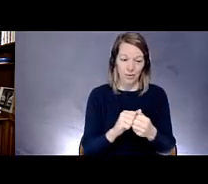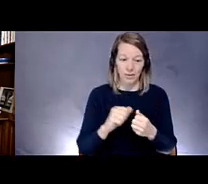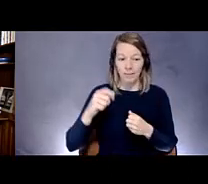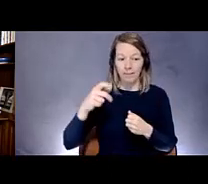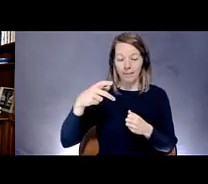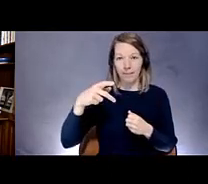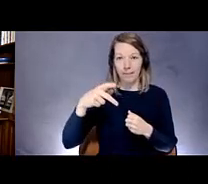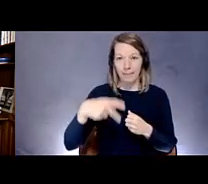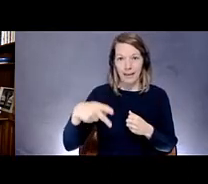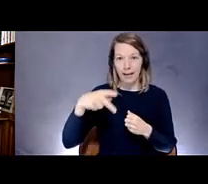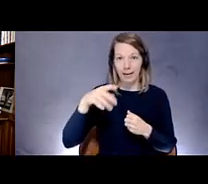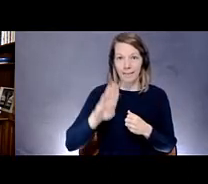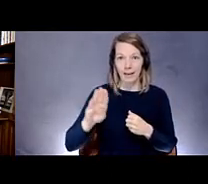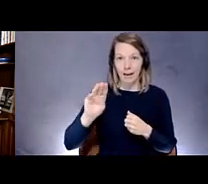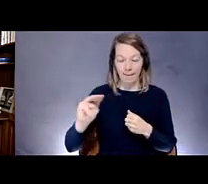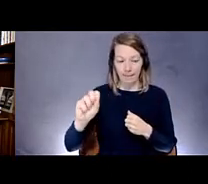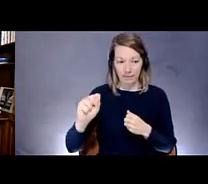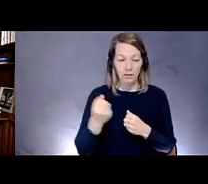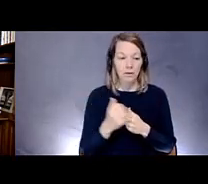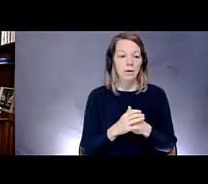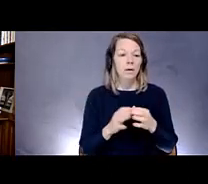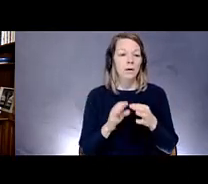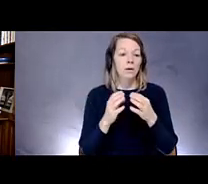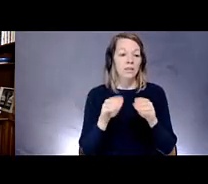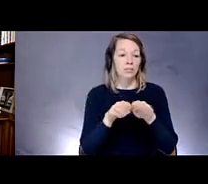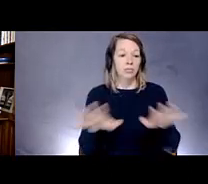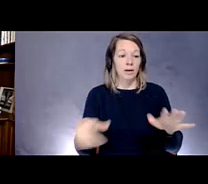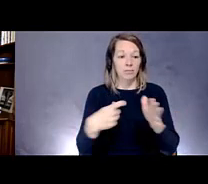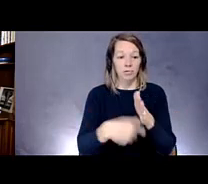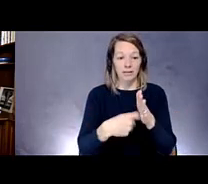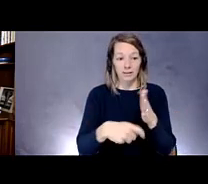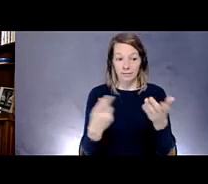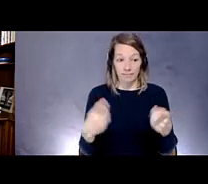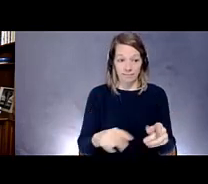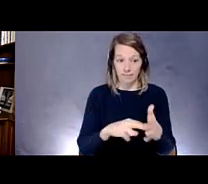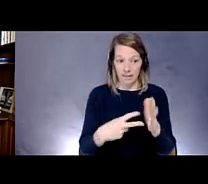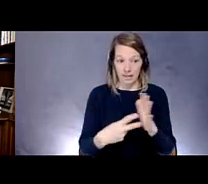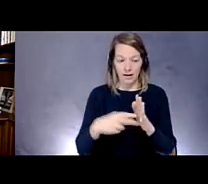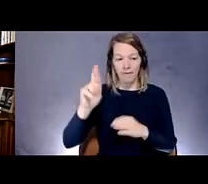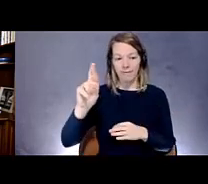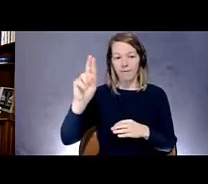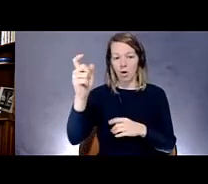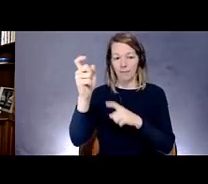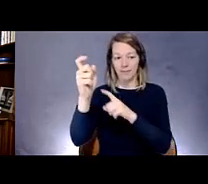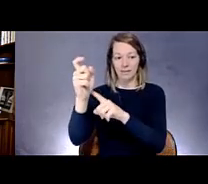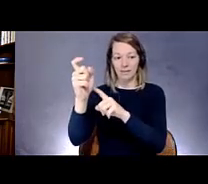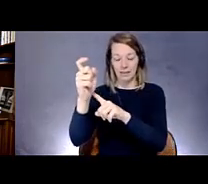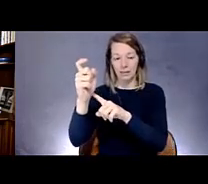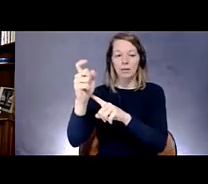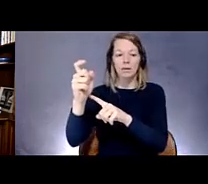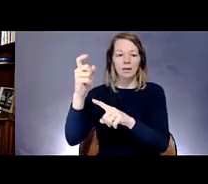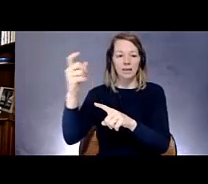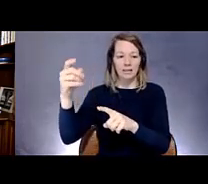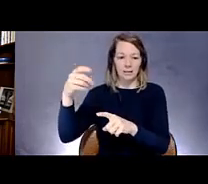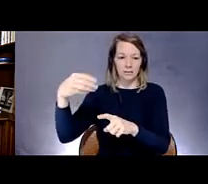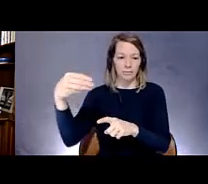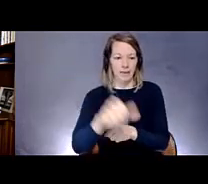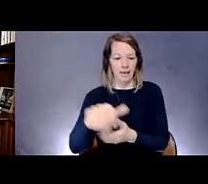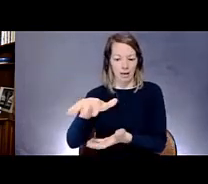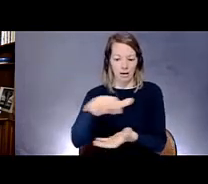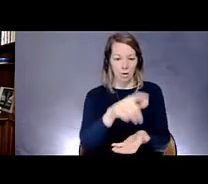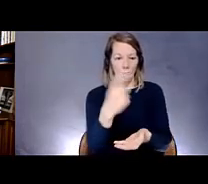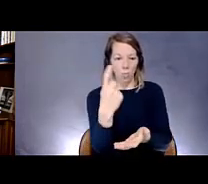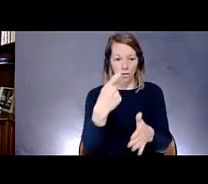And what spread pricing is when a pharmacy is paid one price for a drug by